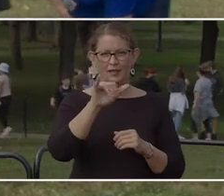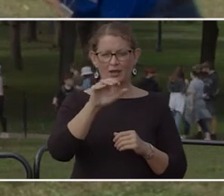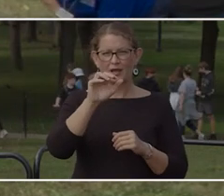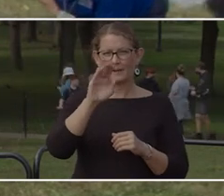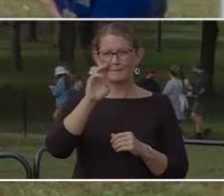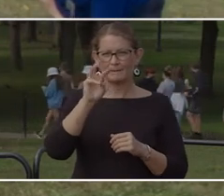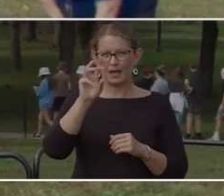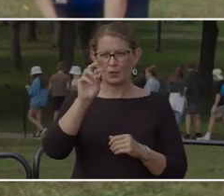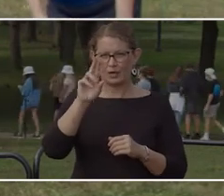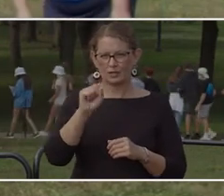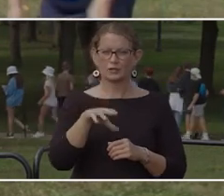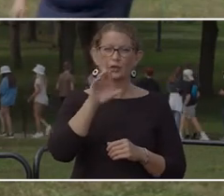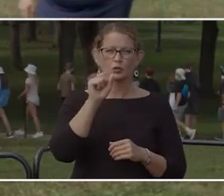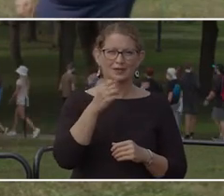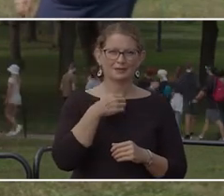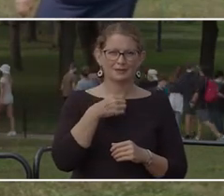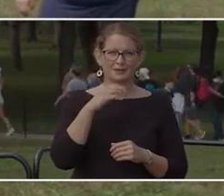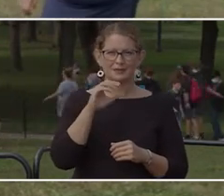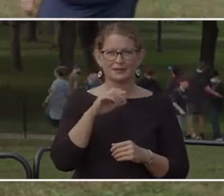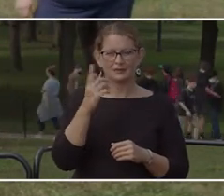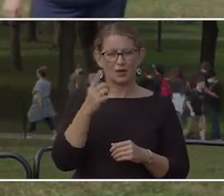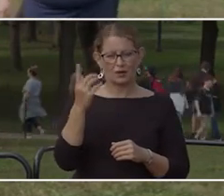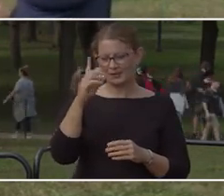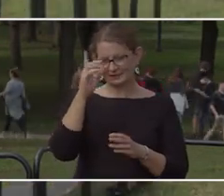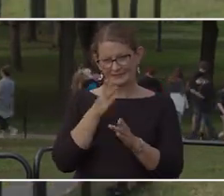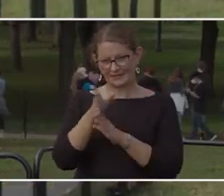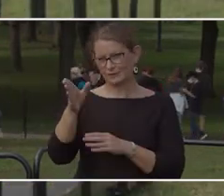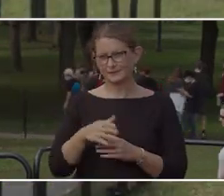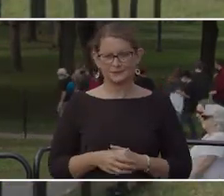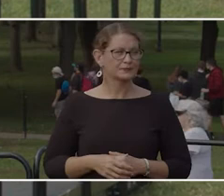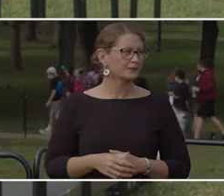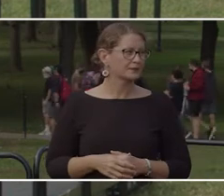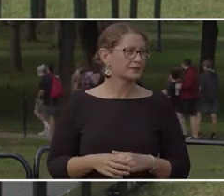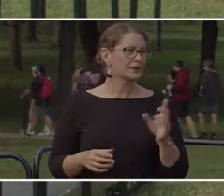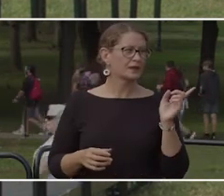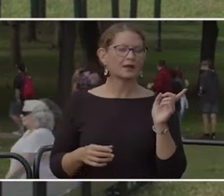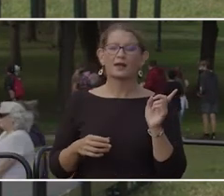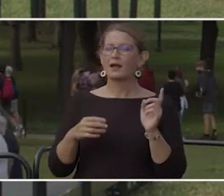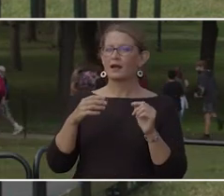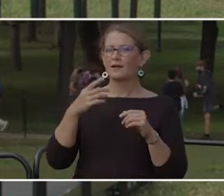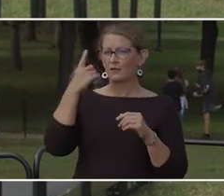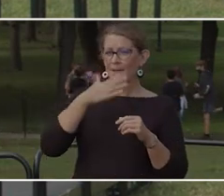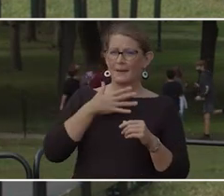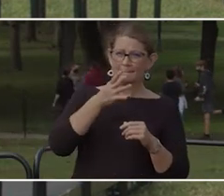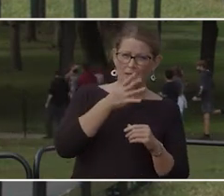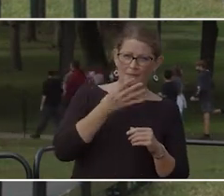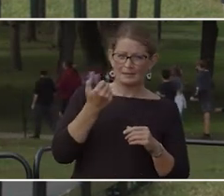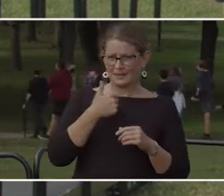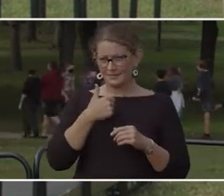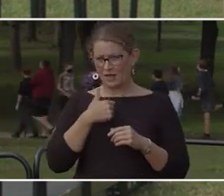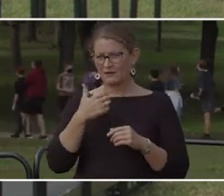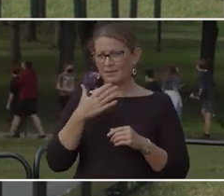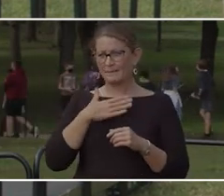Bowers, U.S. Marine Corps, Semper Fi. Semper Fi. On behalf of my mom and myself, my father